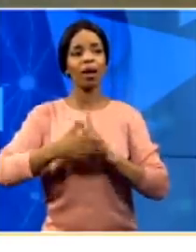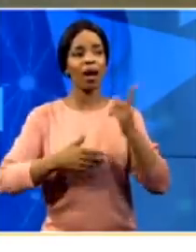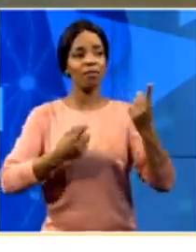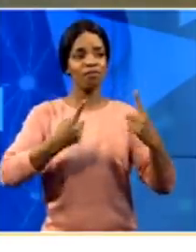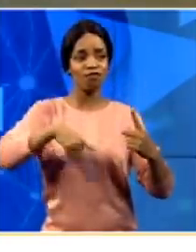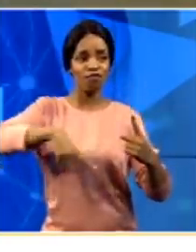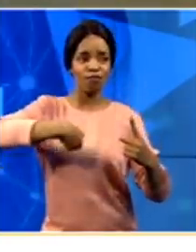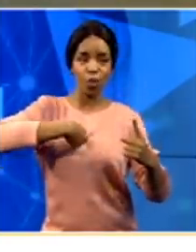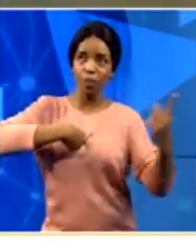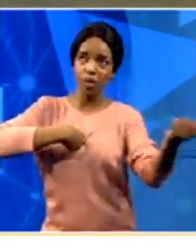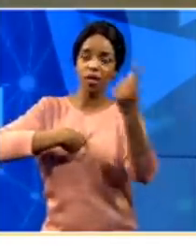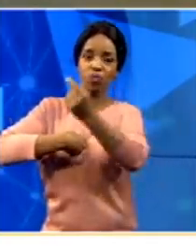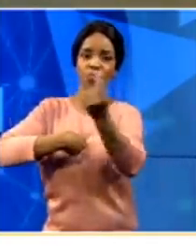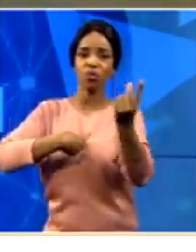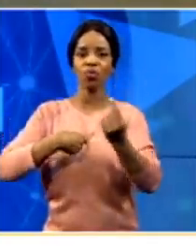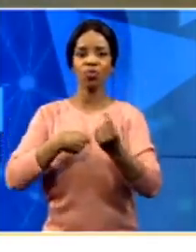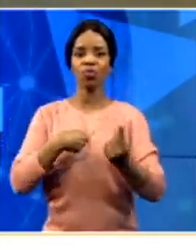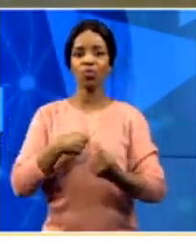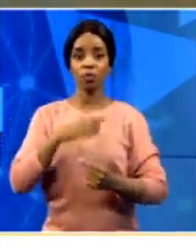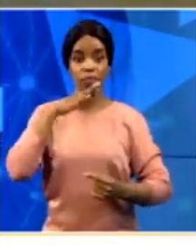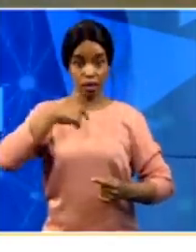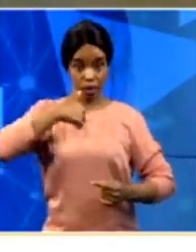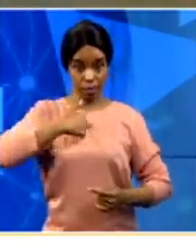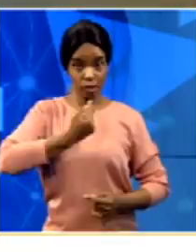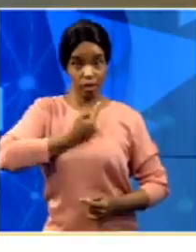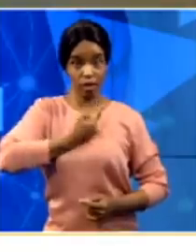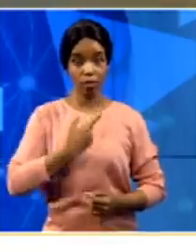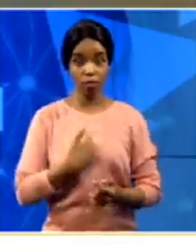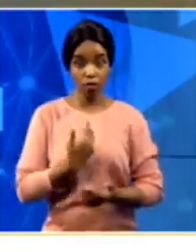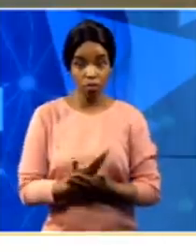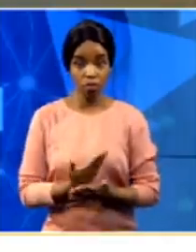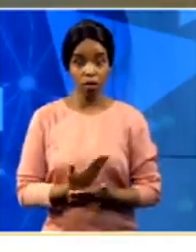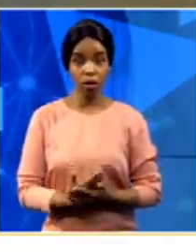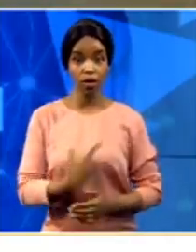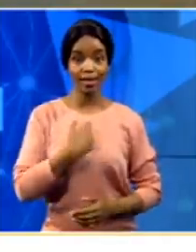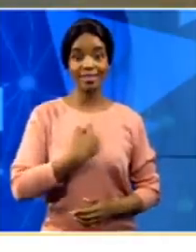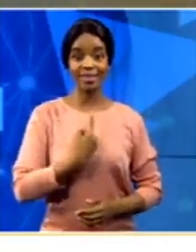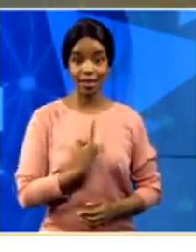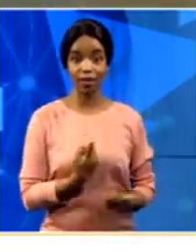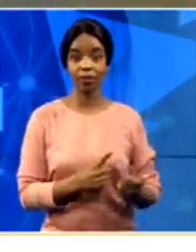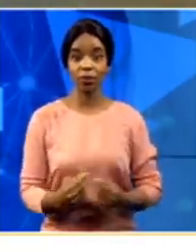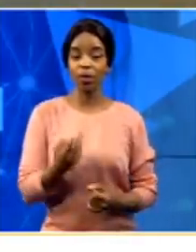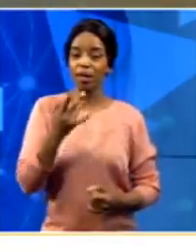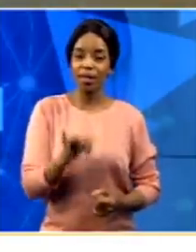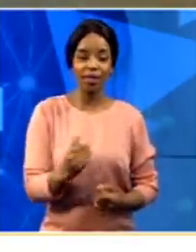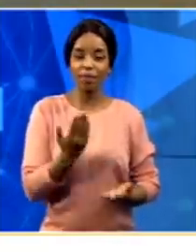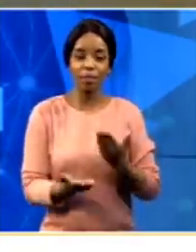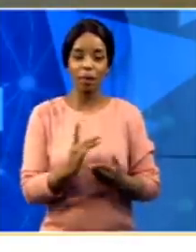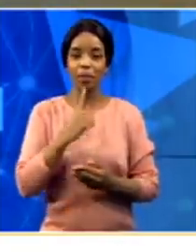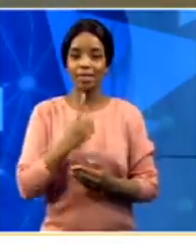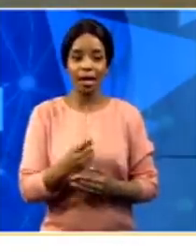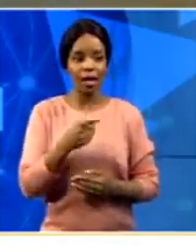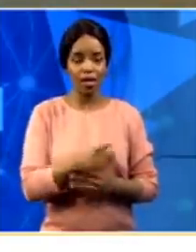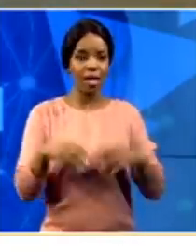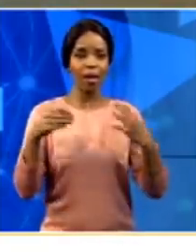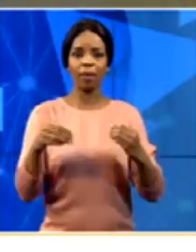very desperate at this point. Does an individual have any recourse whatsoever? Is there anything they can do if the business is not acting on their